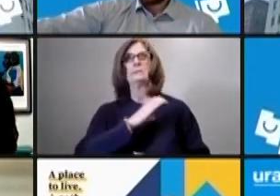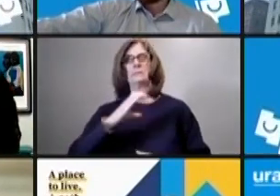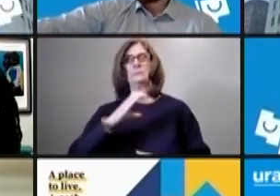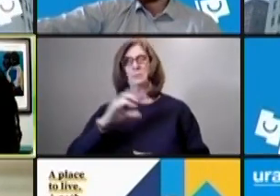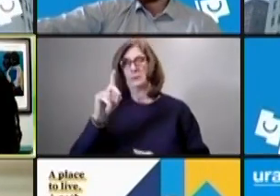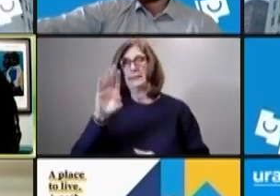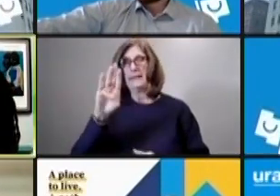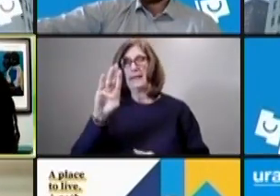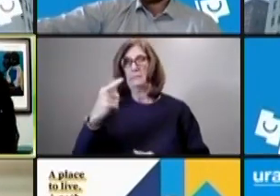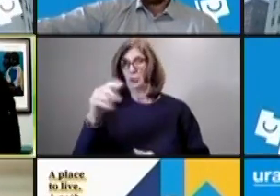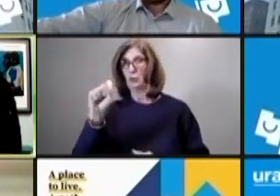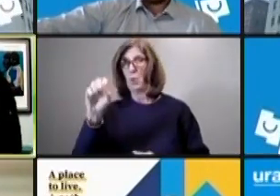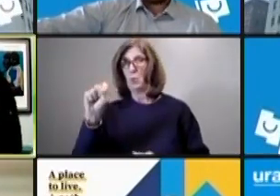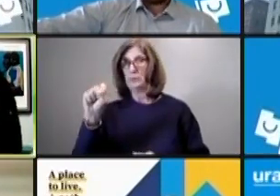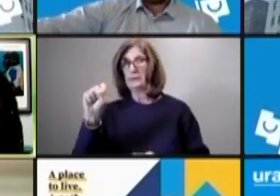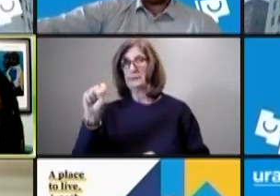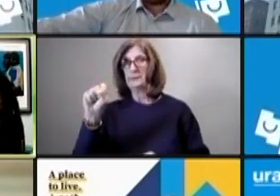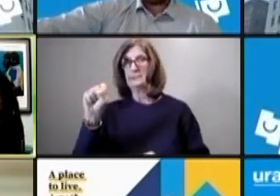Gross.